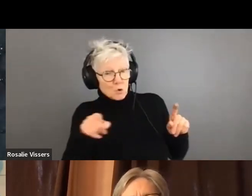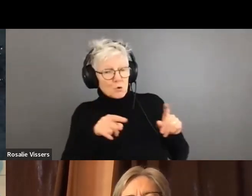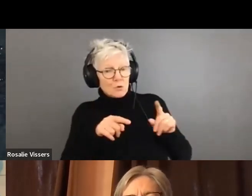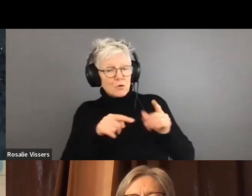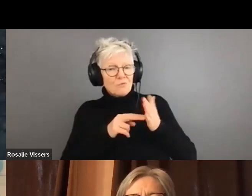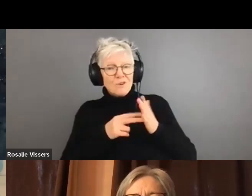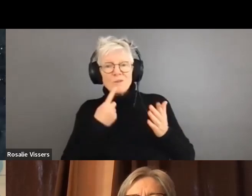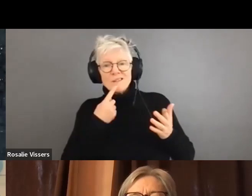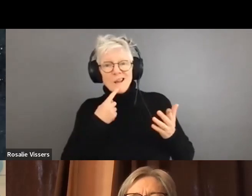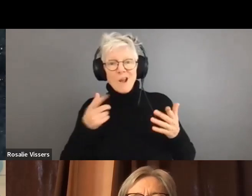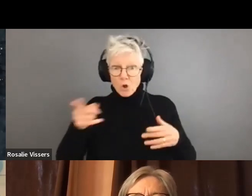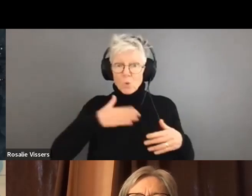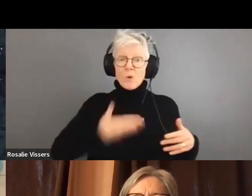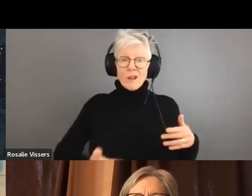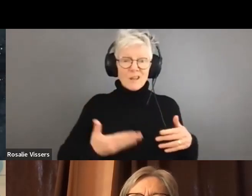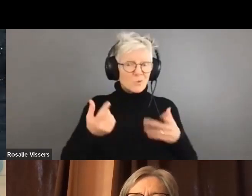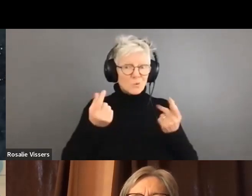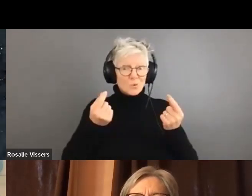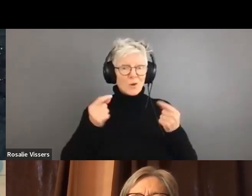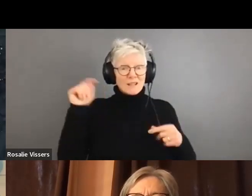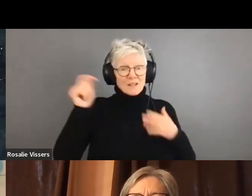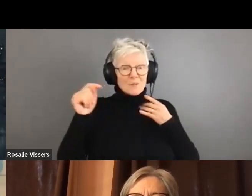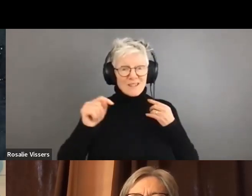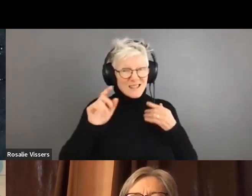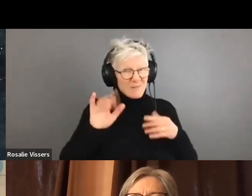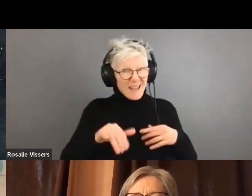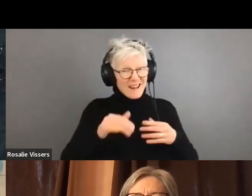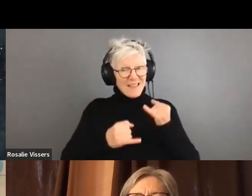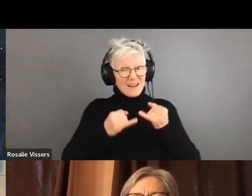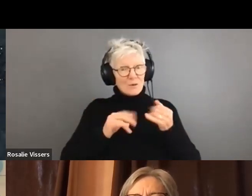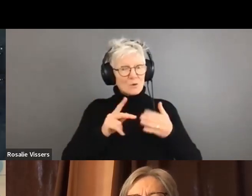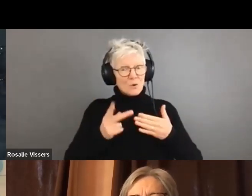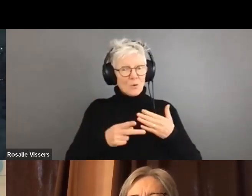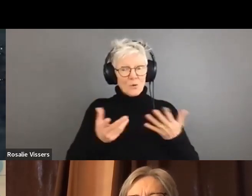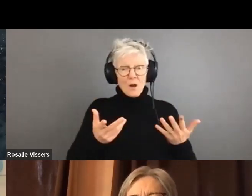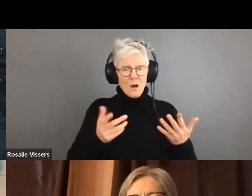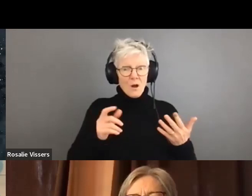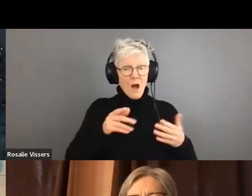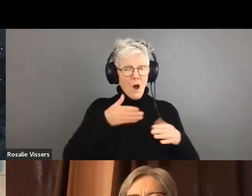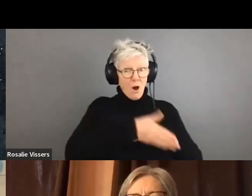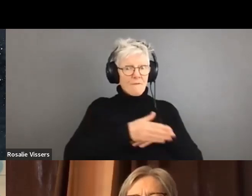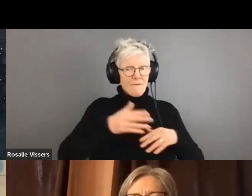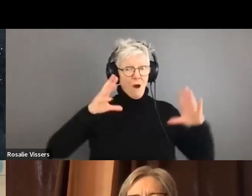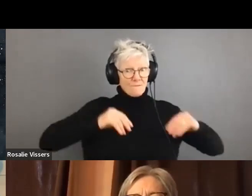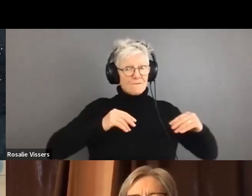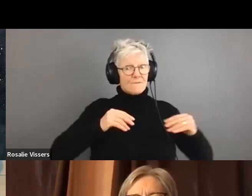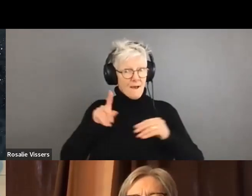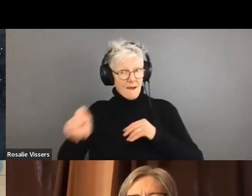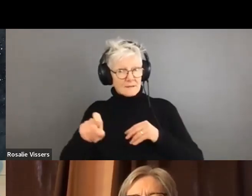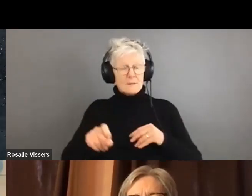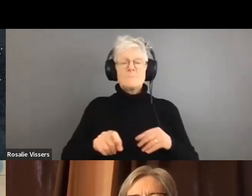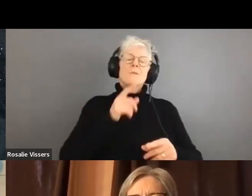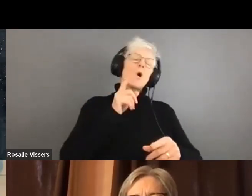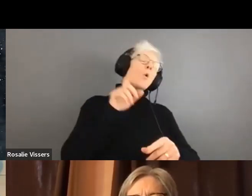a testimonial? You might say that at the end of the show off air. Yep, right after we finish. And that's another